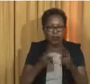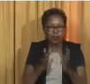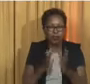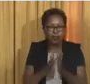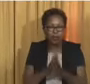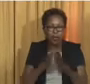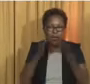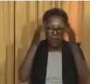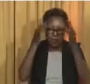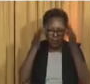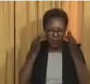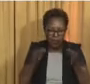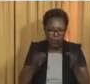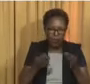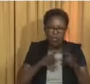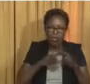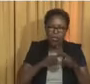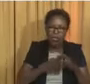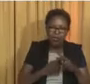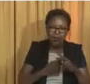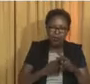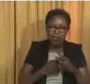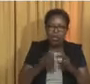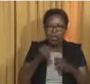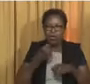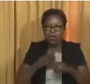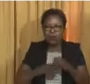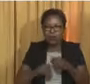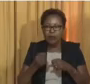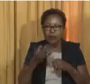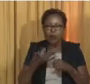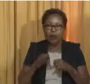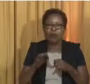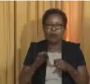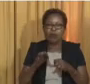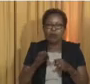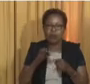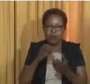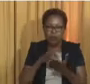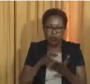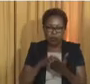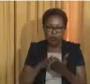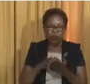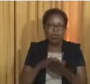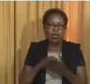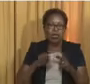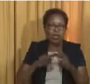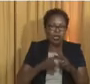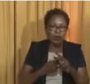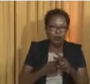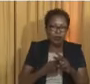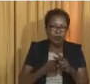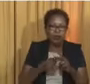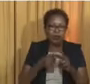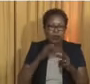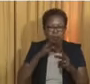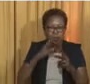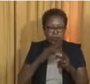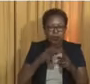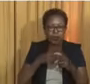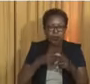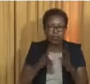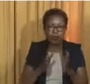the initiation or activation of the process. The initiative speaks to how the amendment process